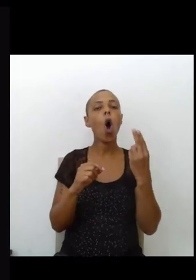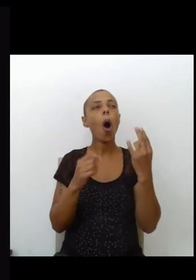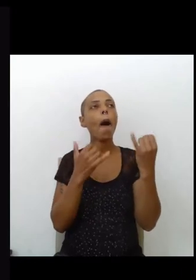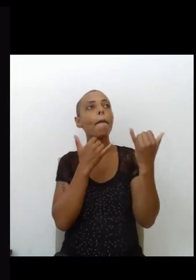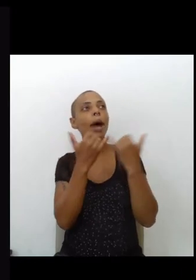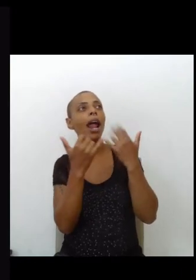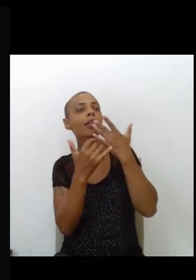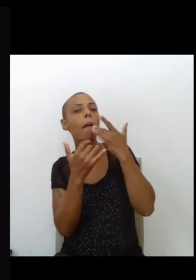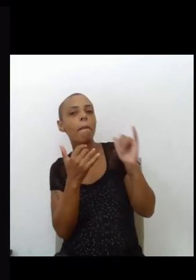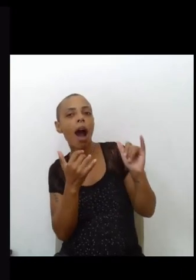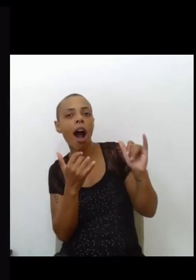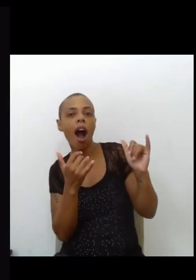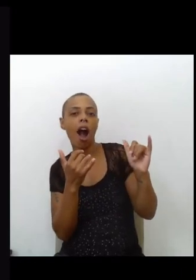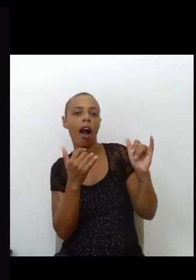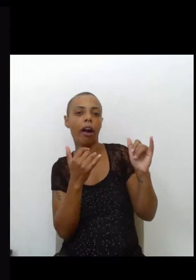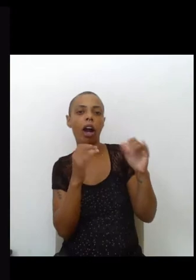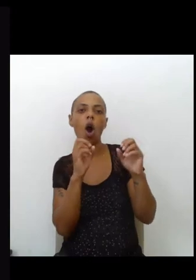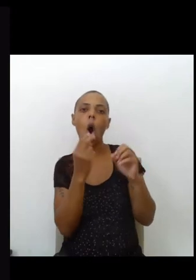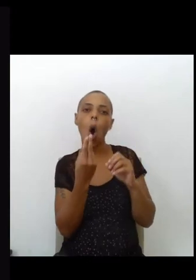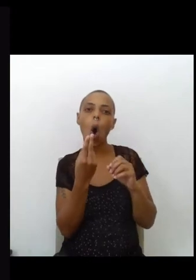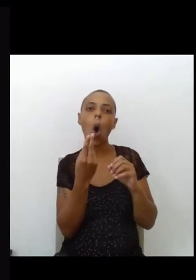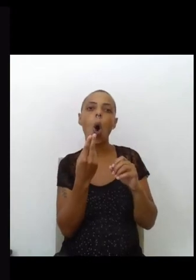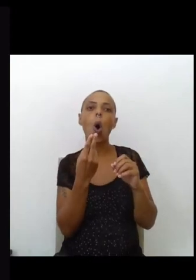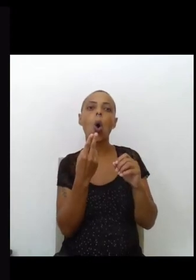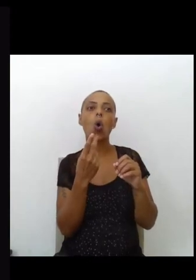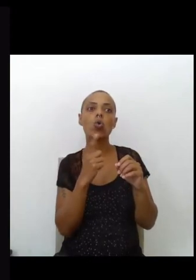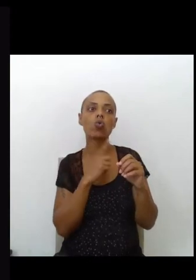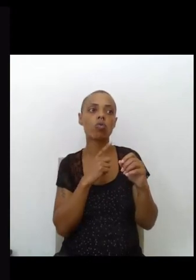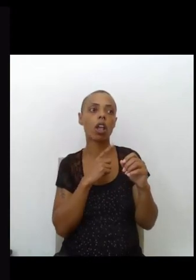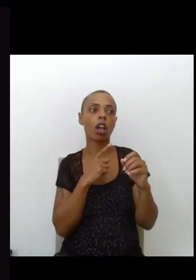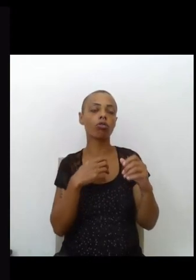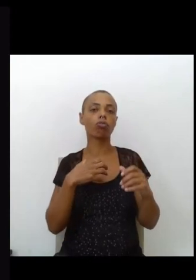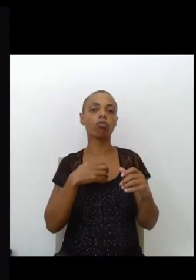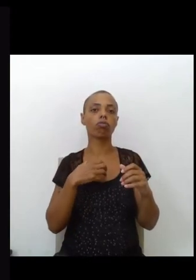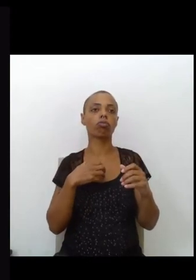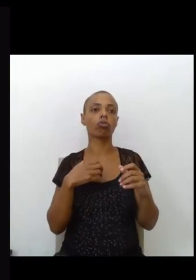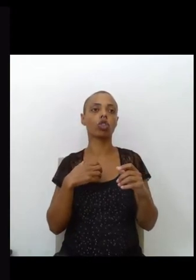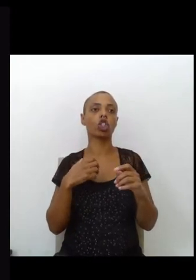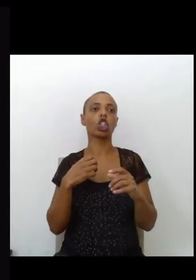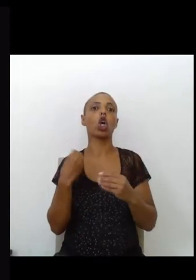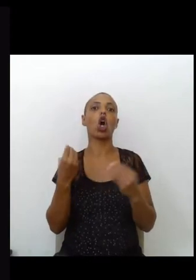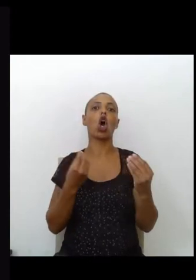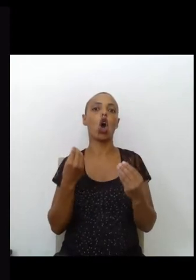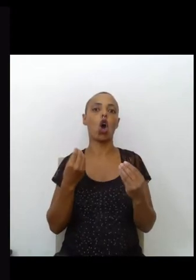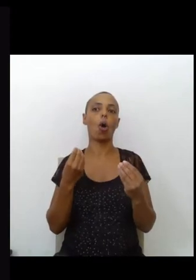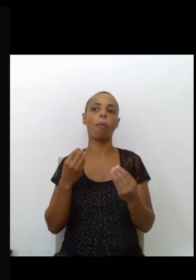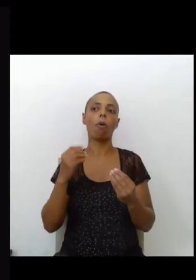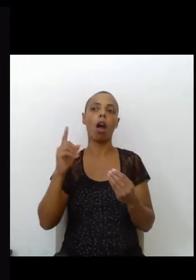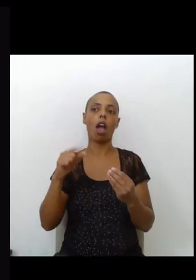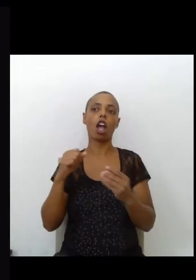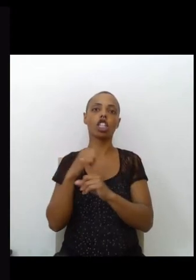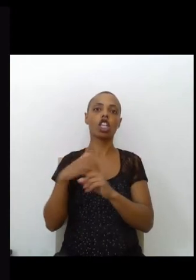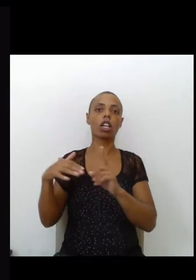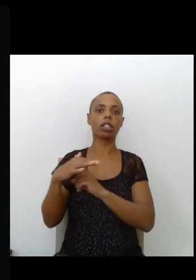the social standing of one's father would be given to that person named nanga indoda